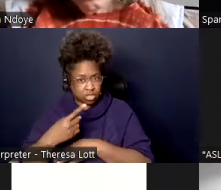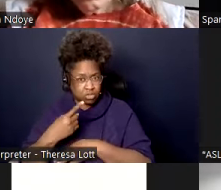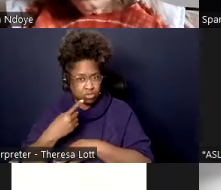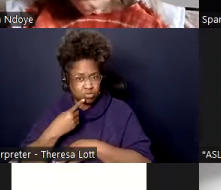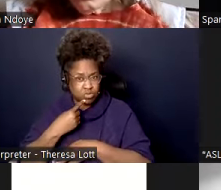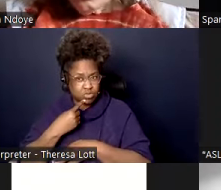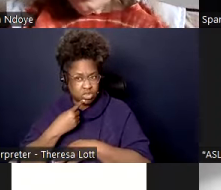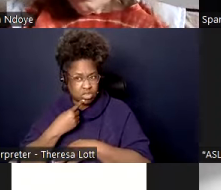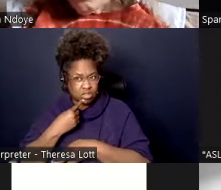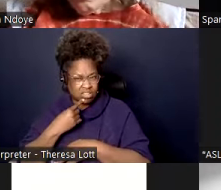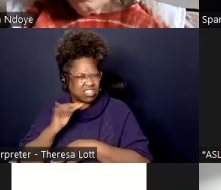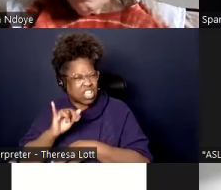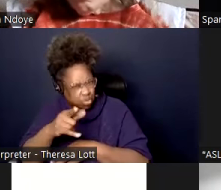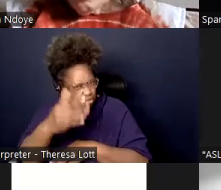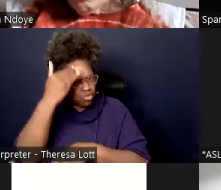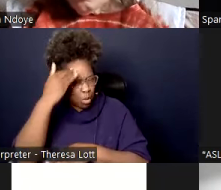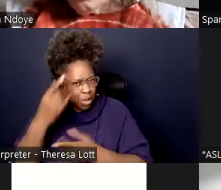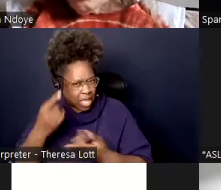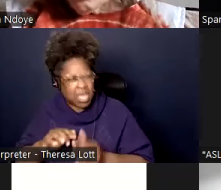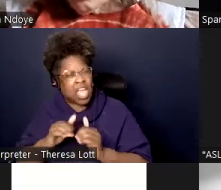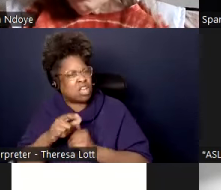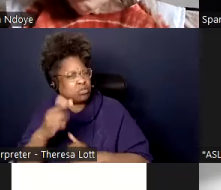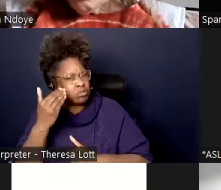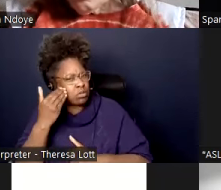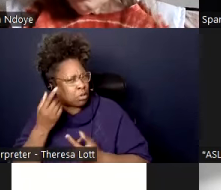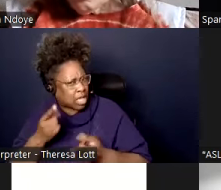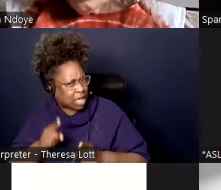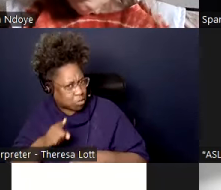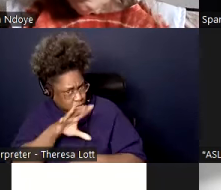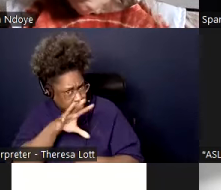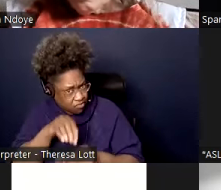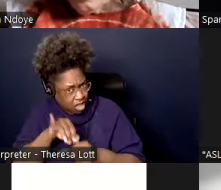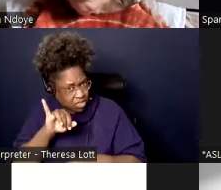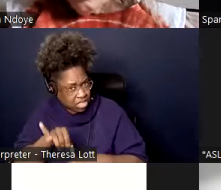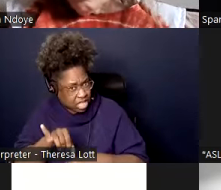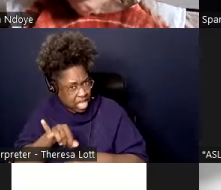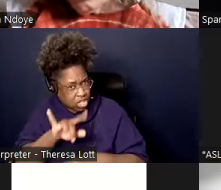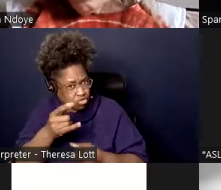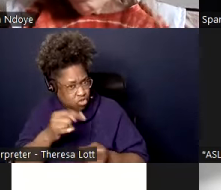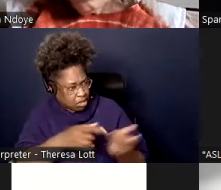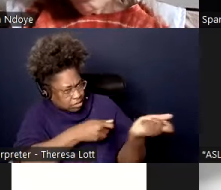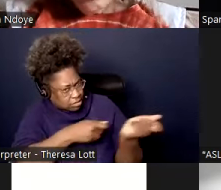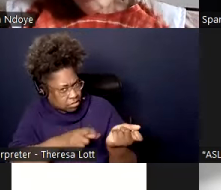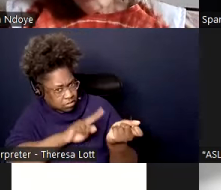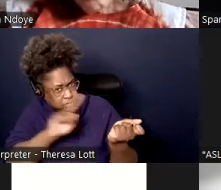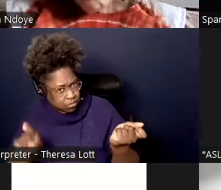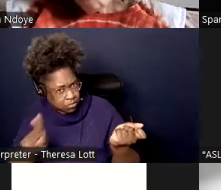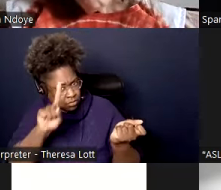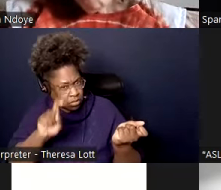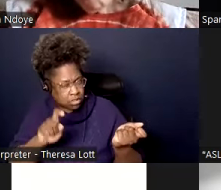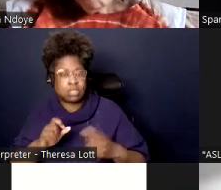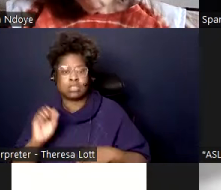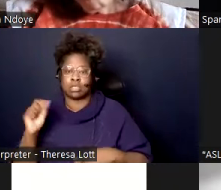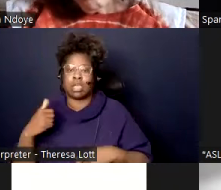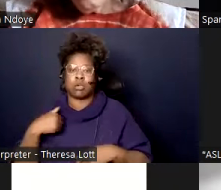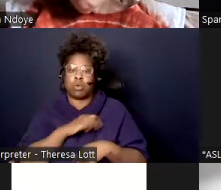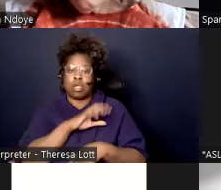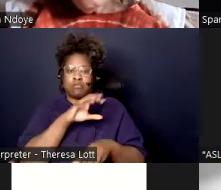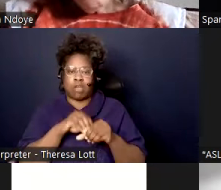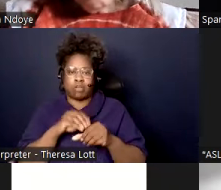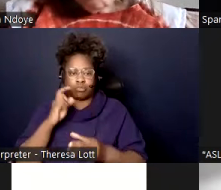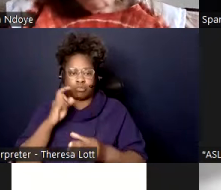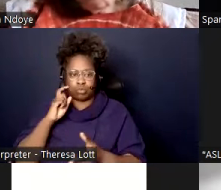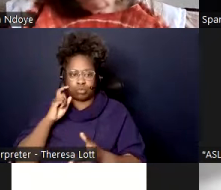assurity. How do you know that? I mean, or were you involved in getting them out there? We were, because we saw the issue